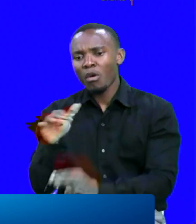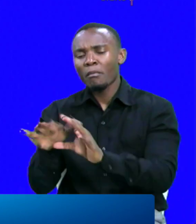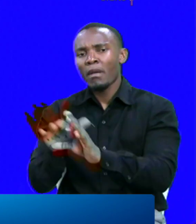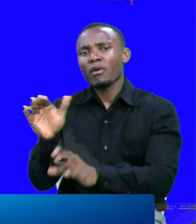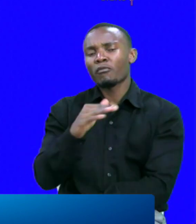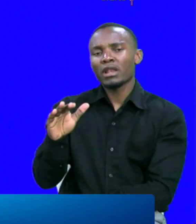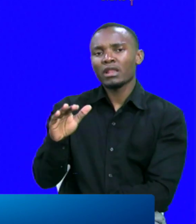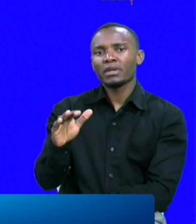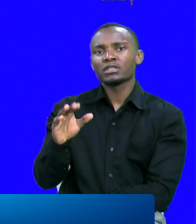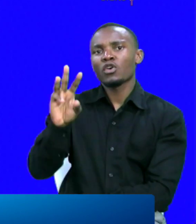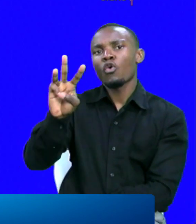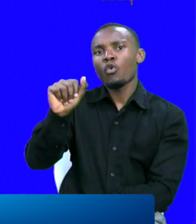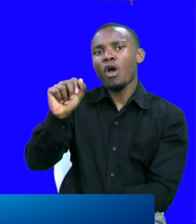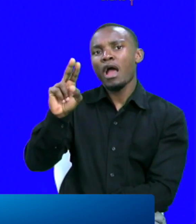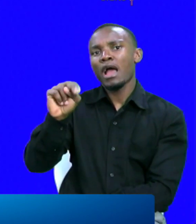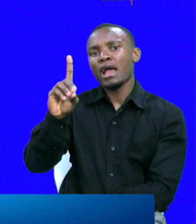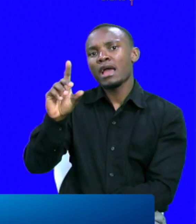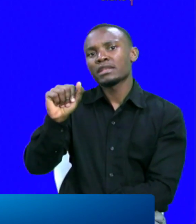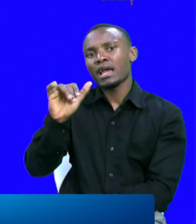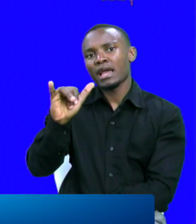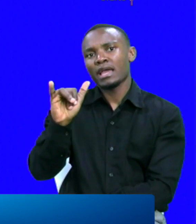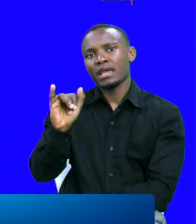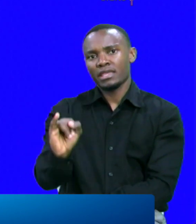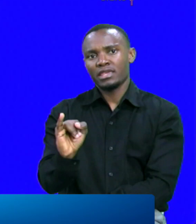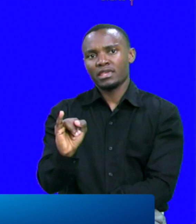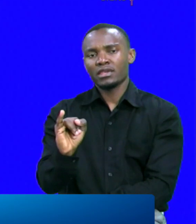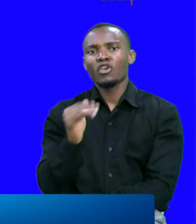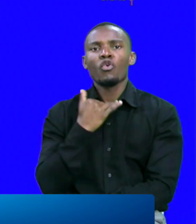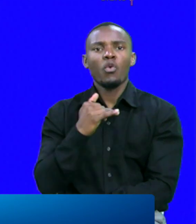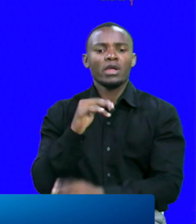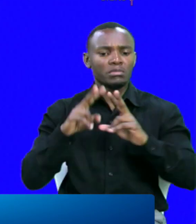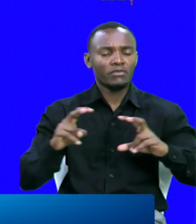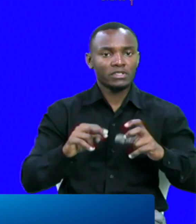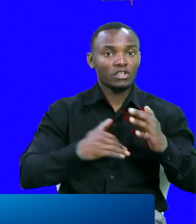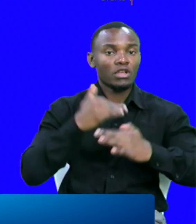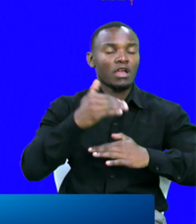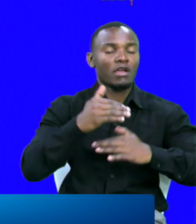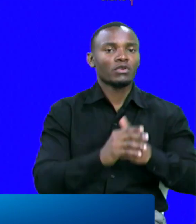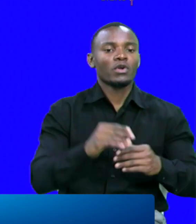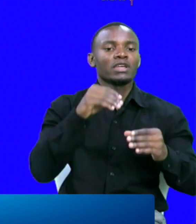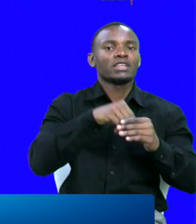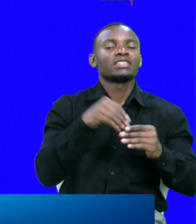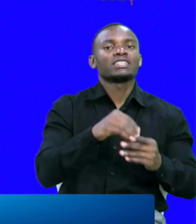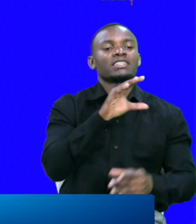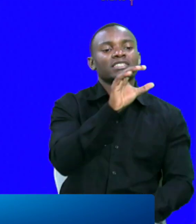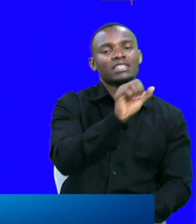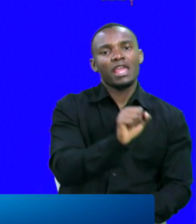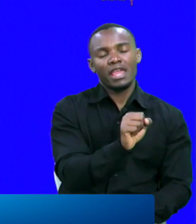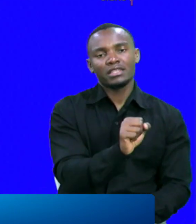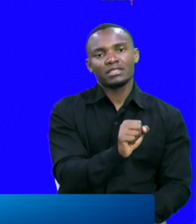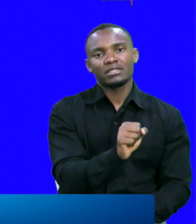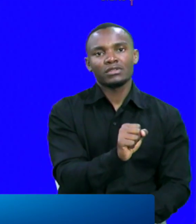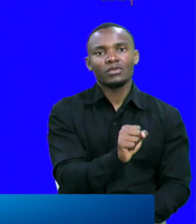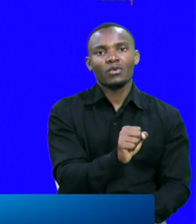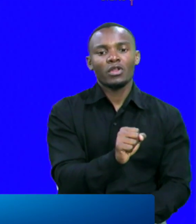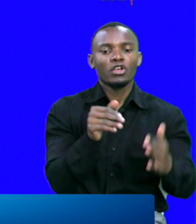we are determined. I give you and the country hope that we will get the